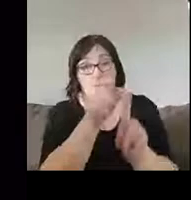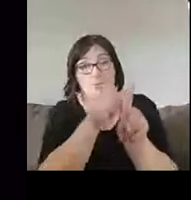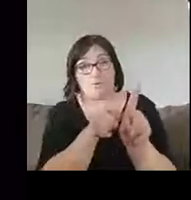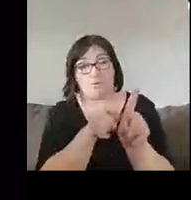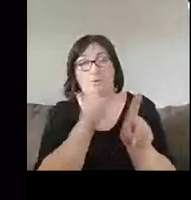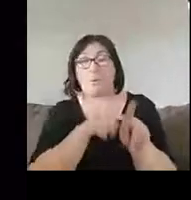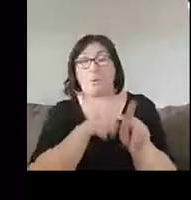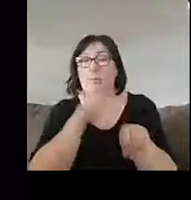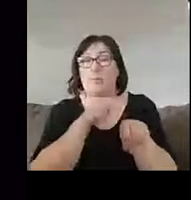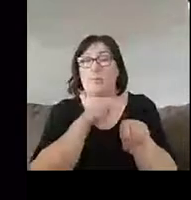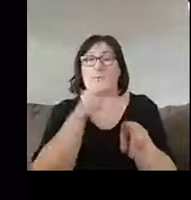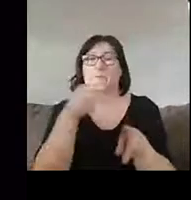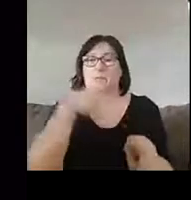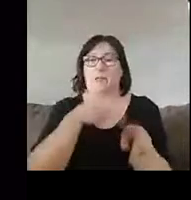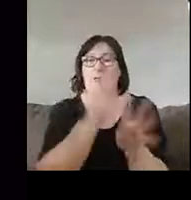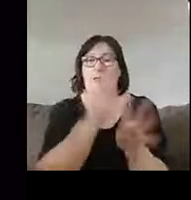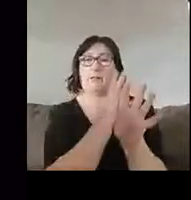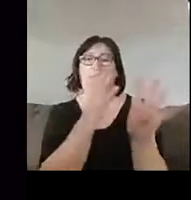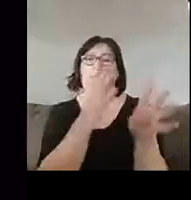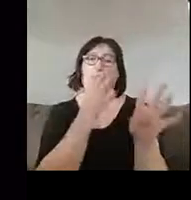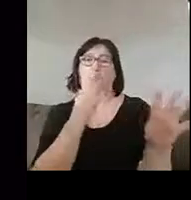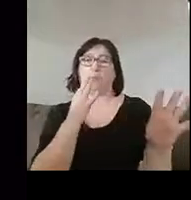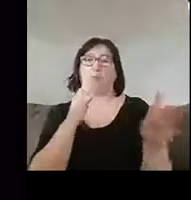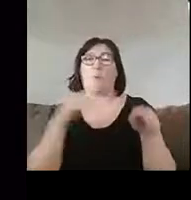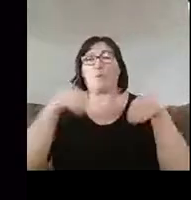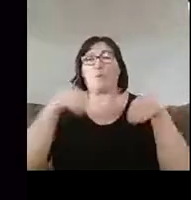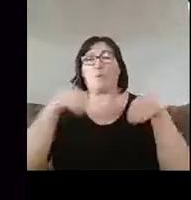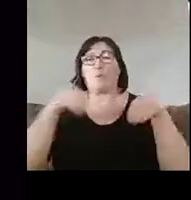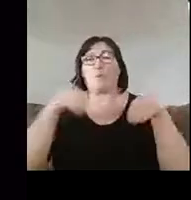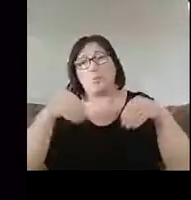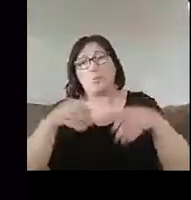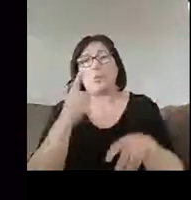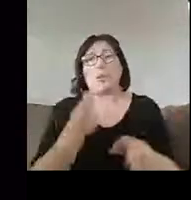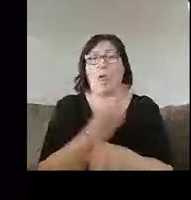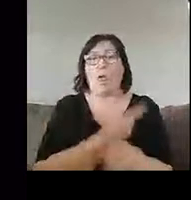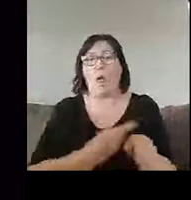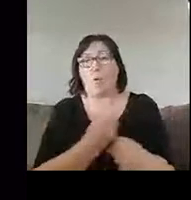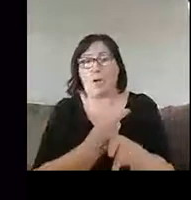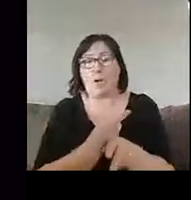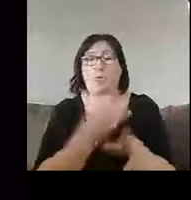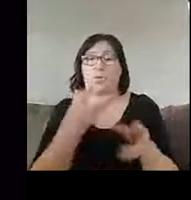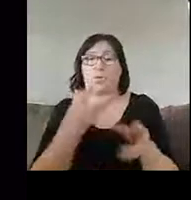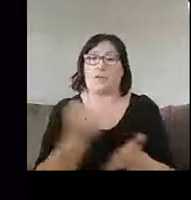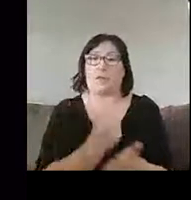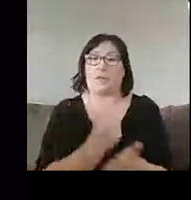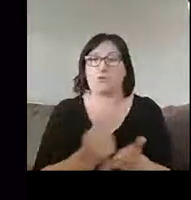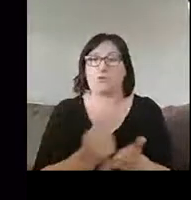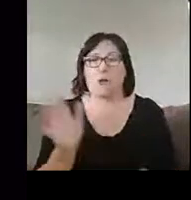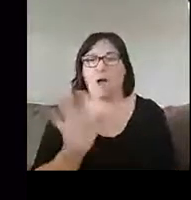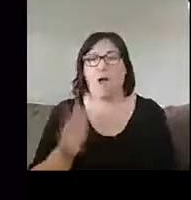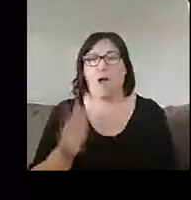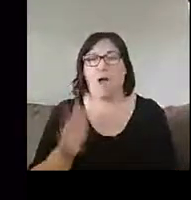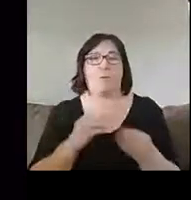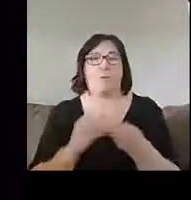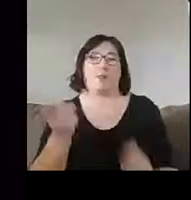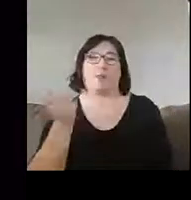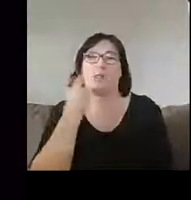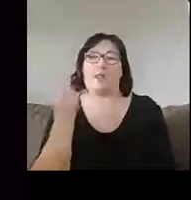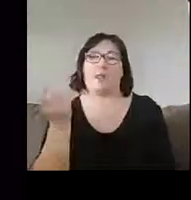queue and wait for an hour just to get yourself registered. We've made it so much easier. You can now